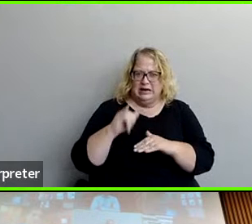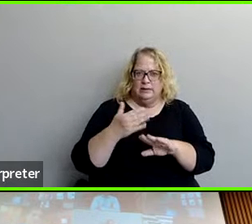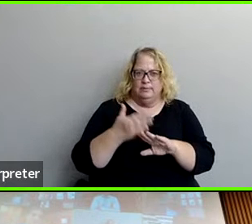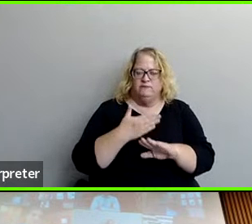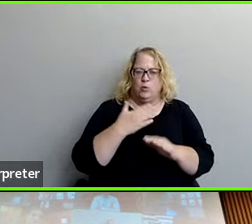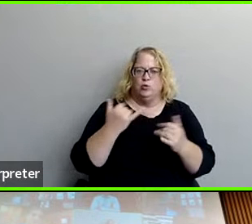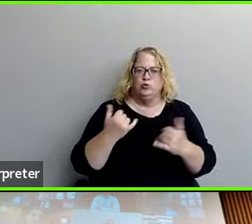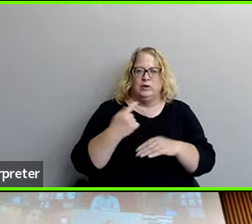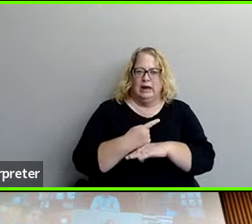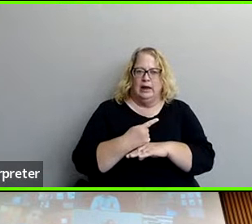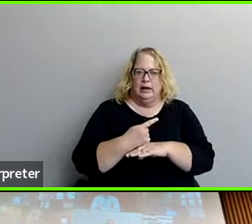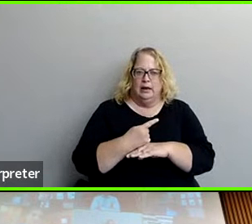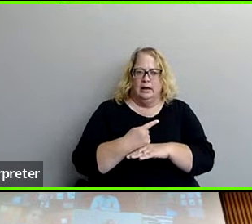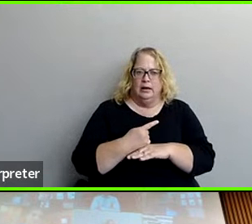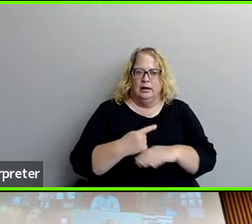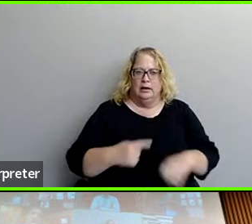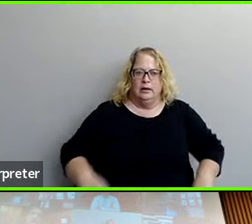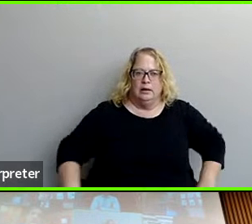it before today.